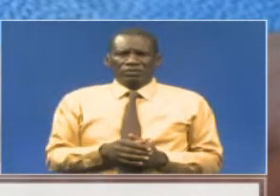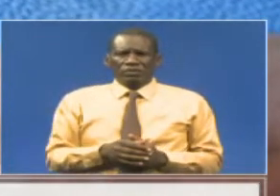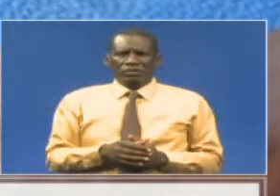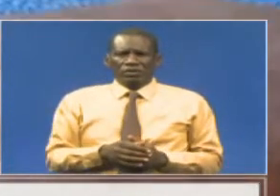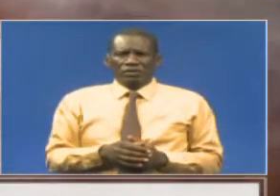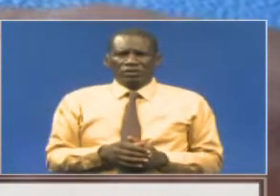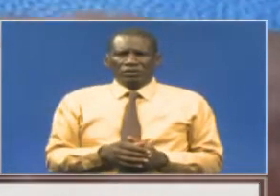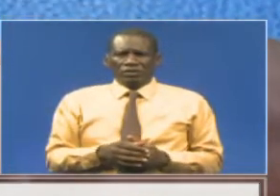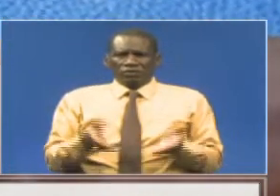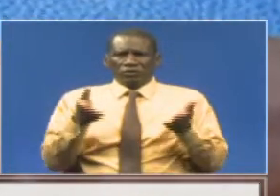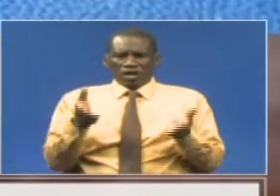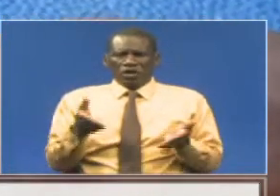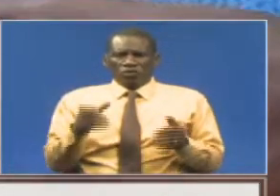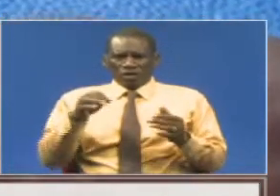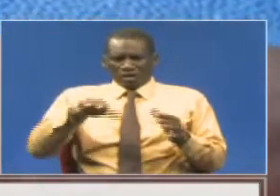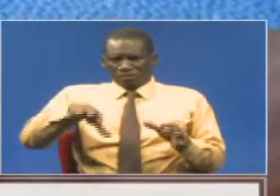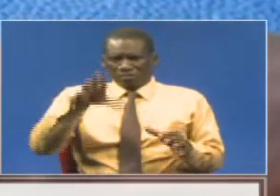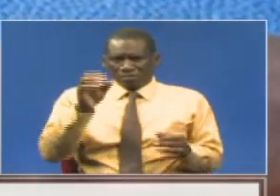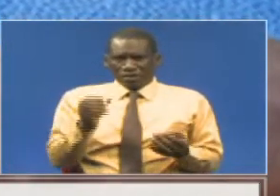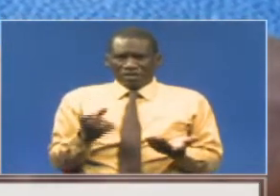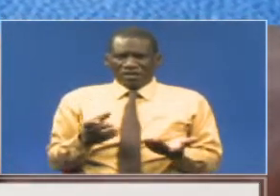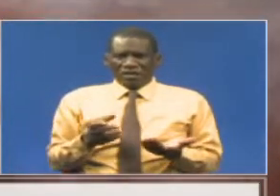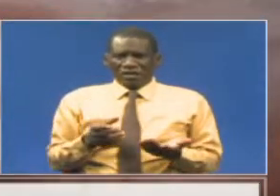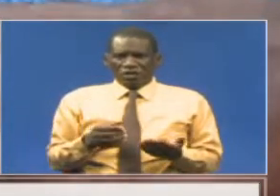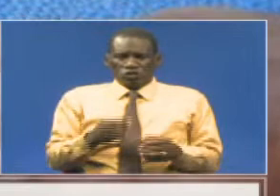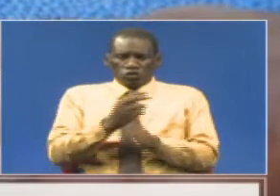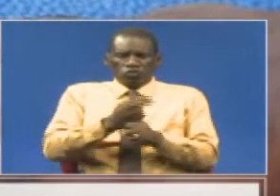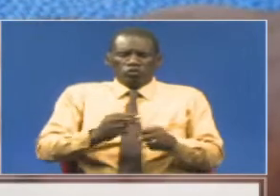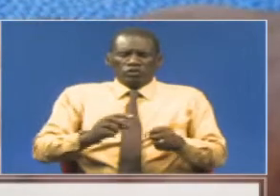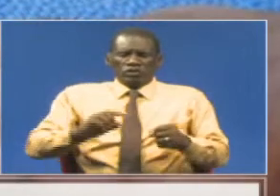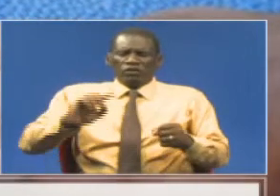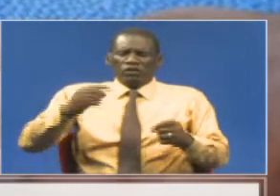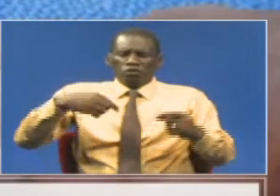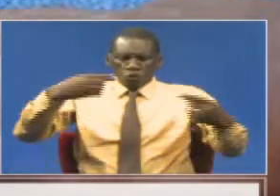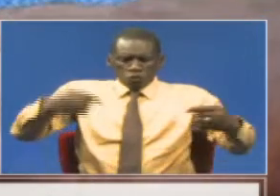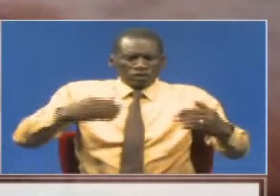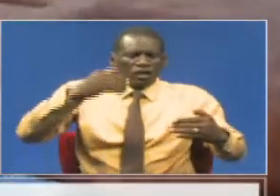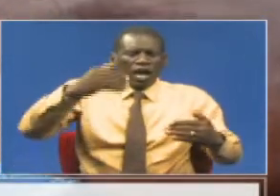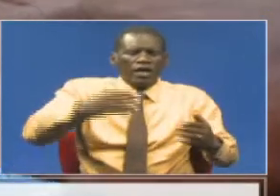four-wheel kama saa ya ama, naweza select utebe na miguu ya mbele.